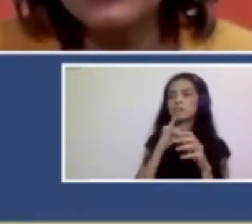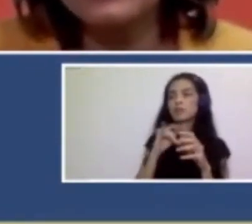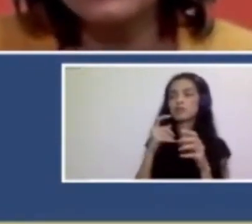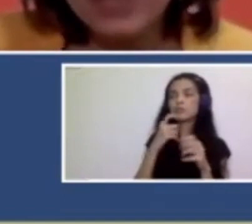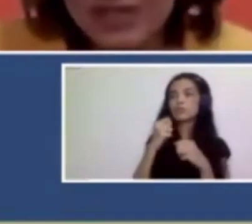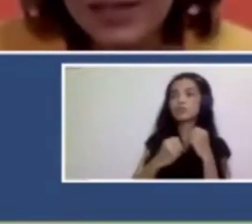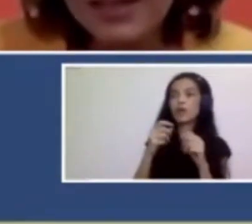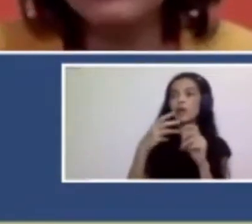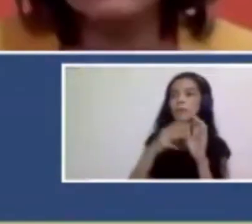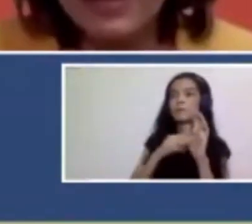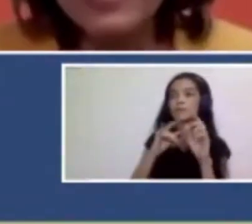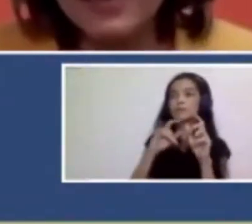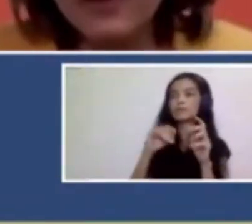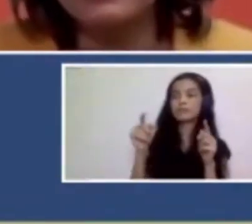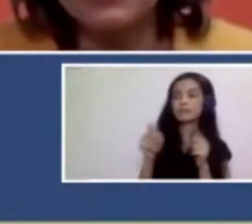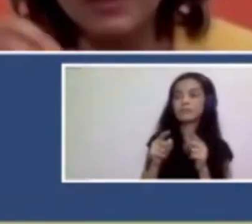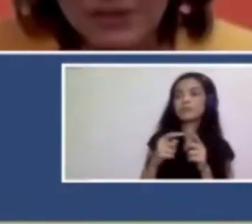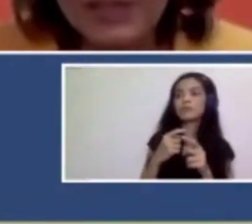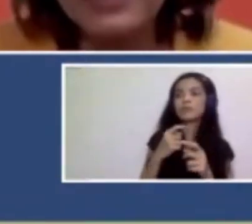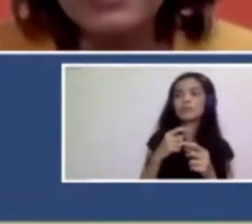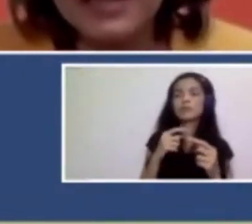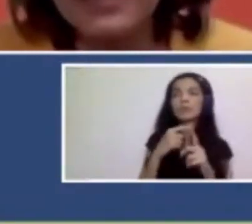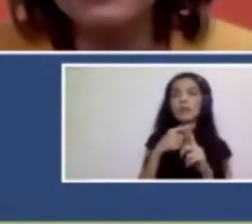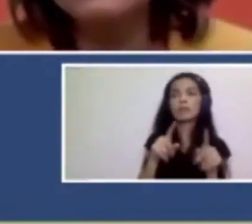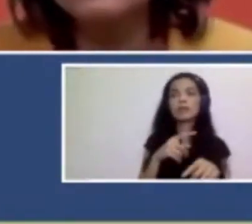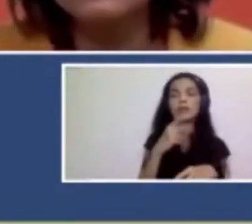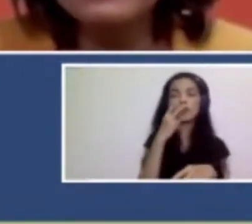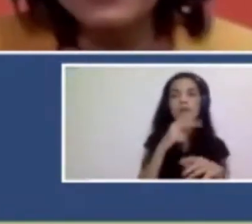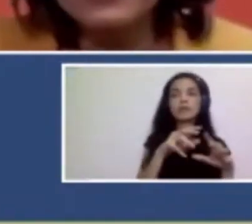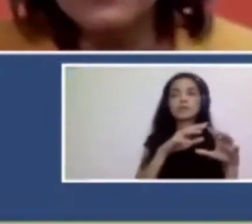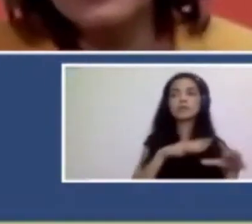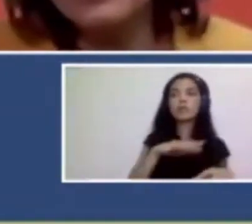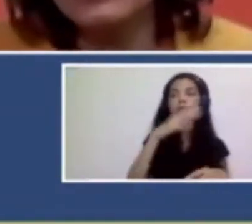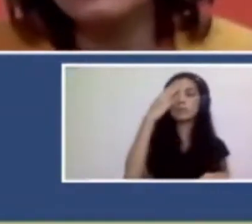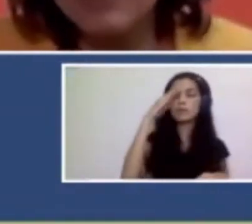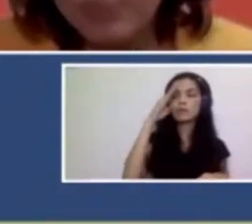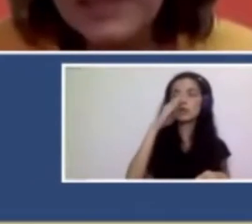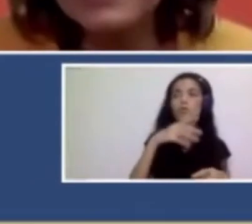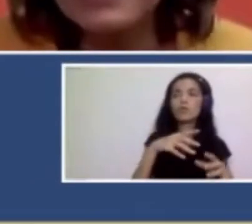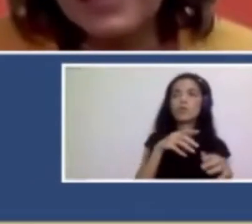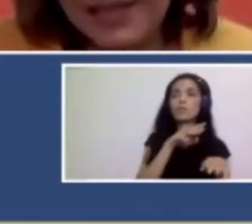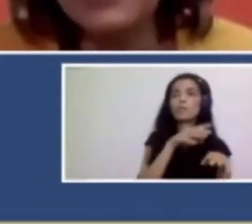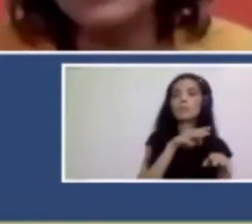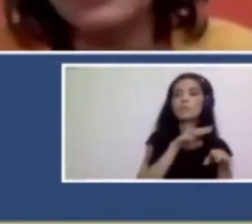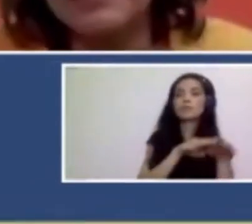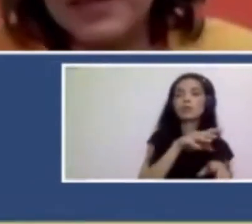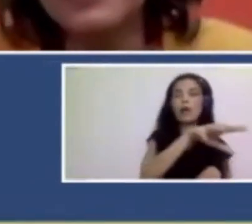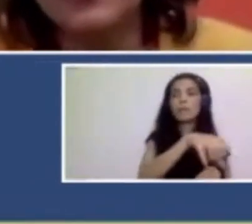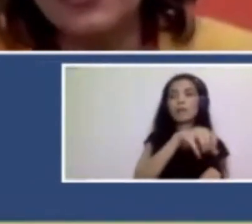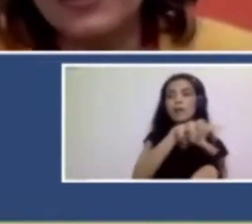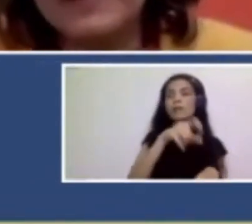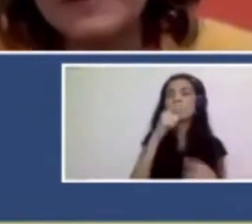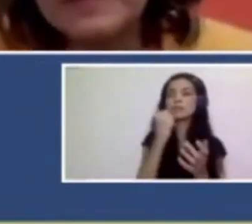just trying to adjust it to the Mexican context with the materials and that. So that's the next phase, actually, to build it in here in the